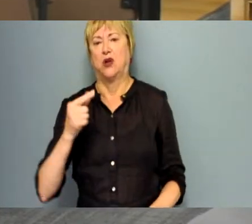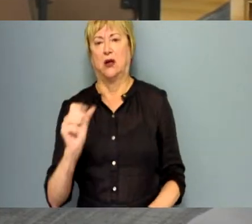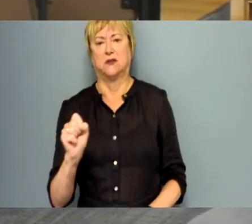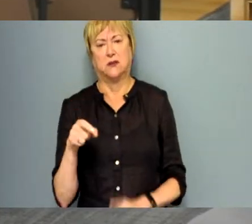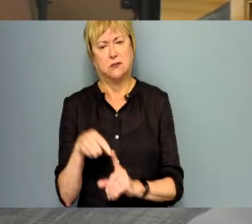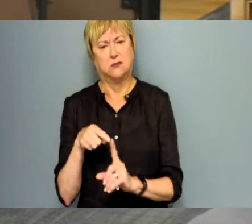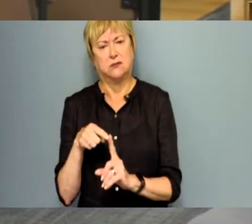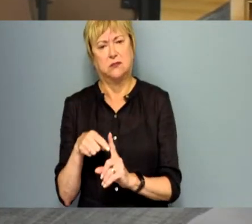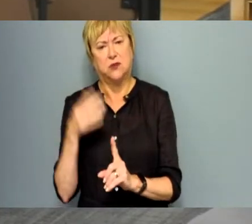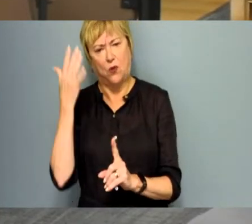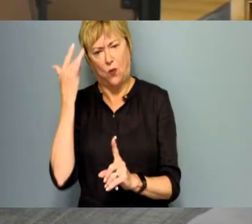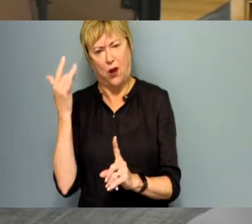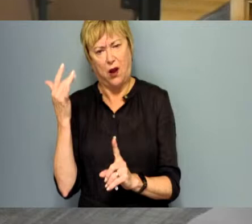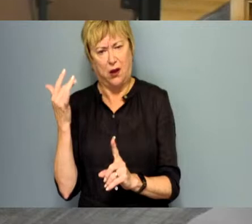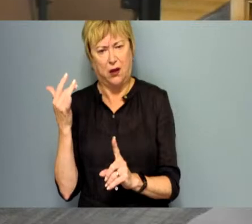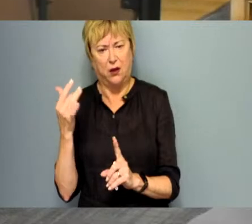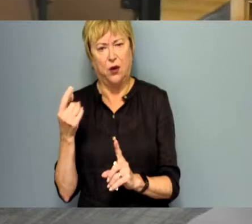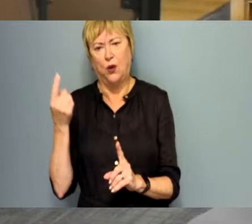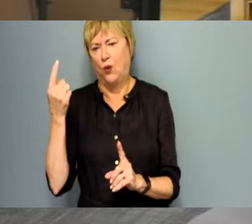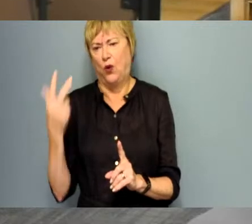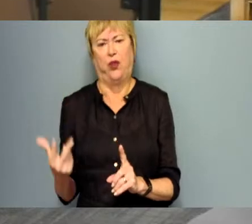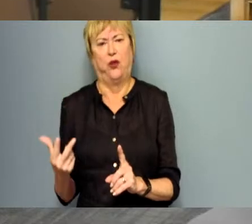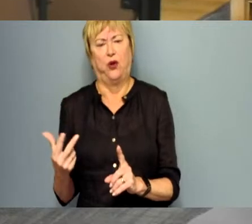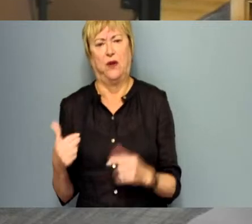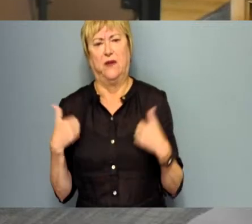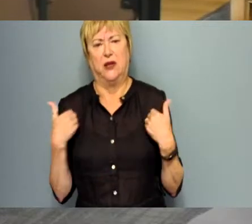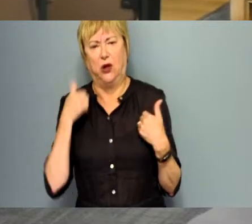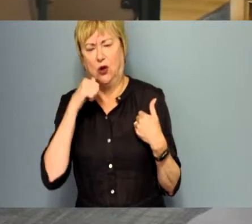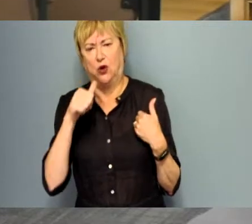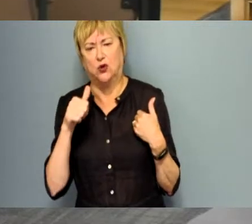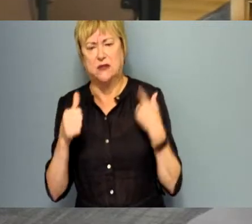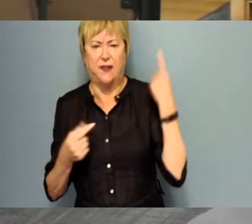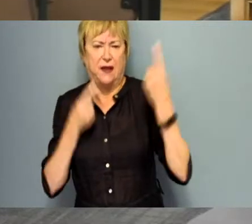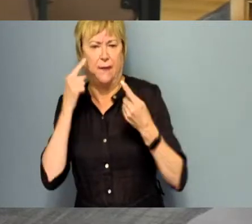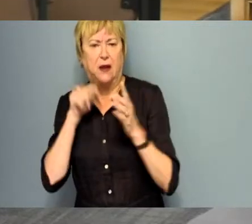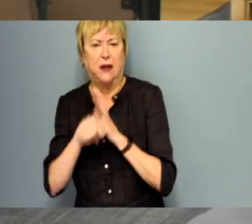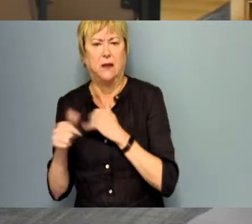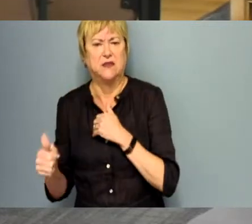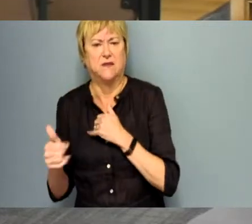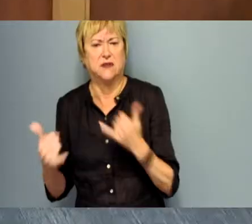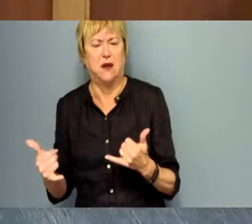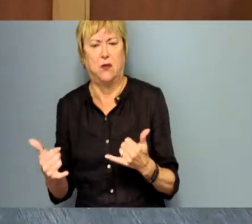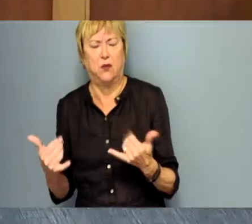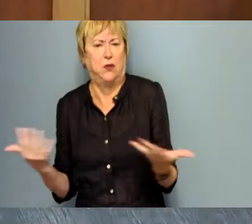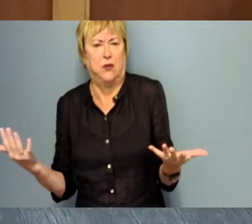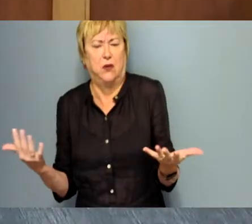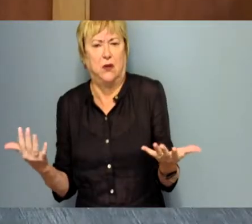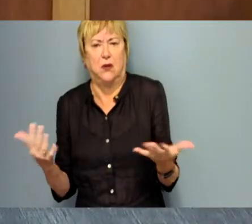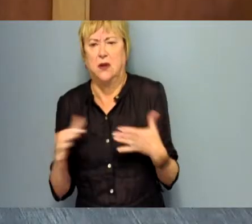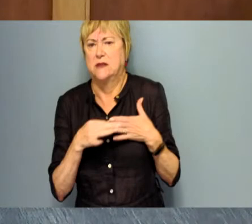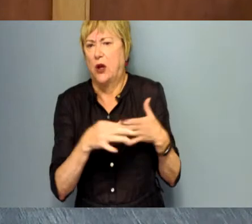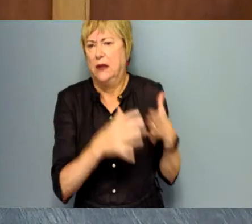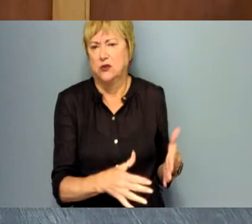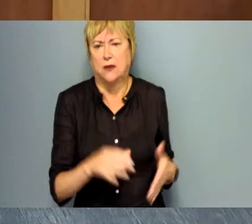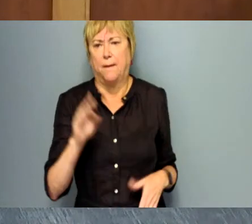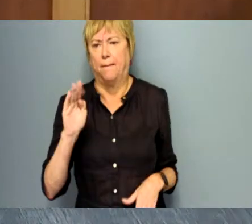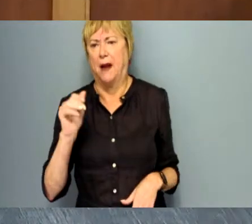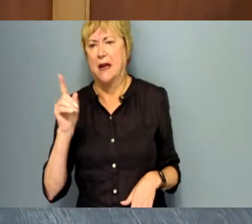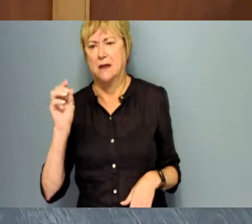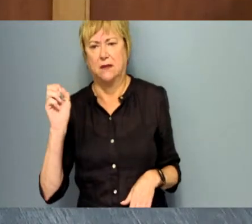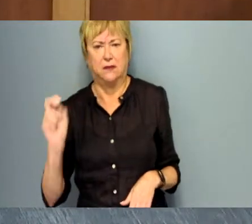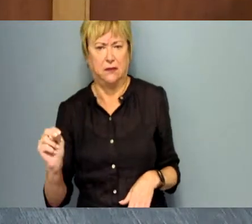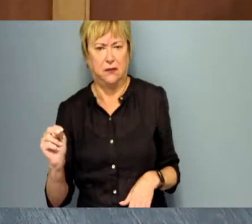of the young girls considering suicide now? What is the problem? What kind of leadership do we have? We have Biden